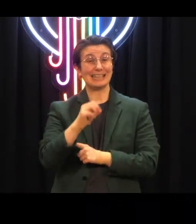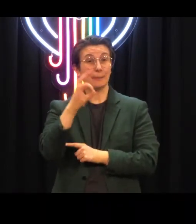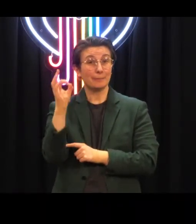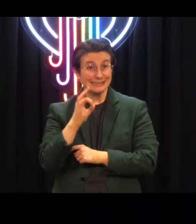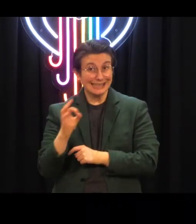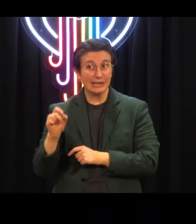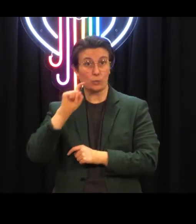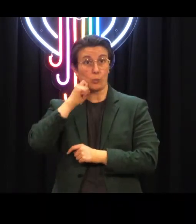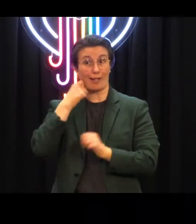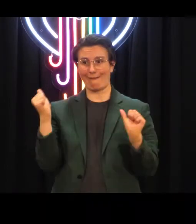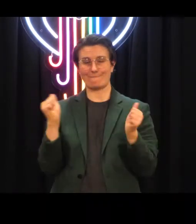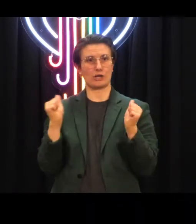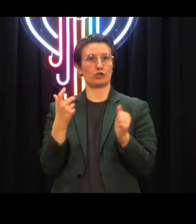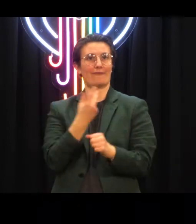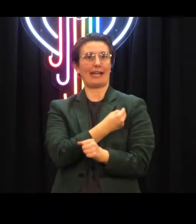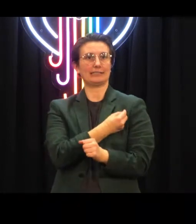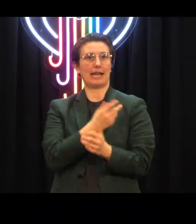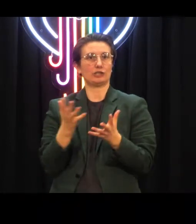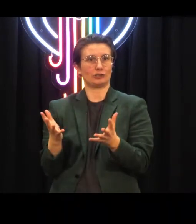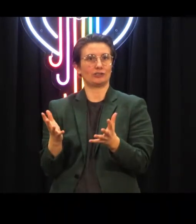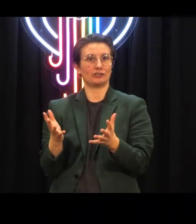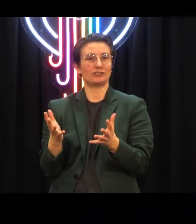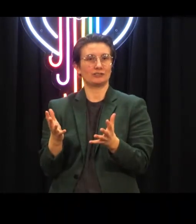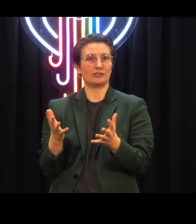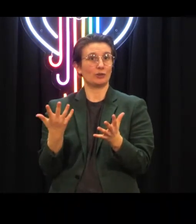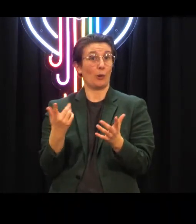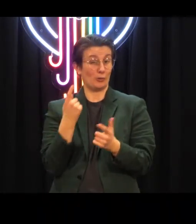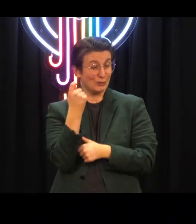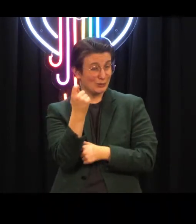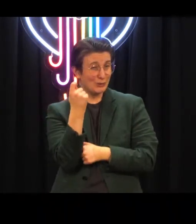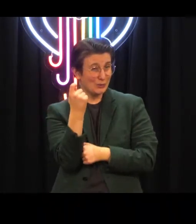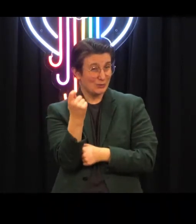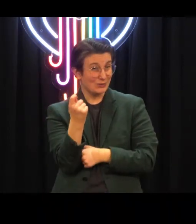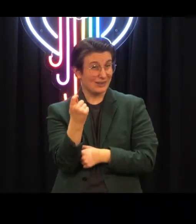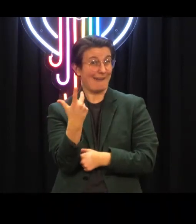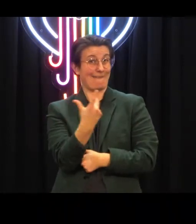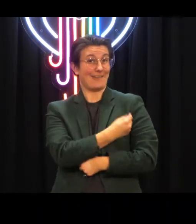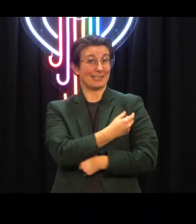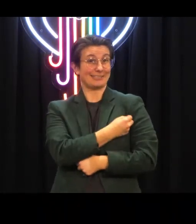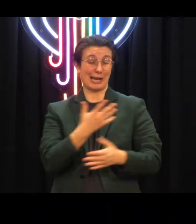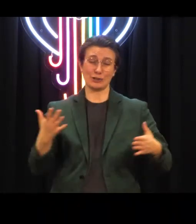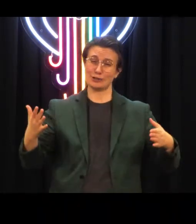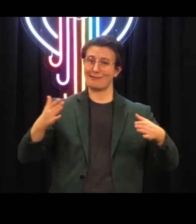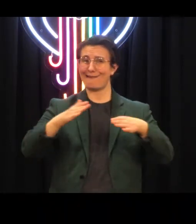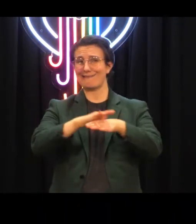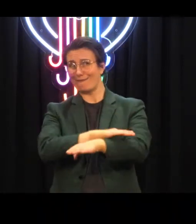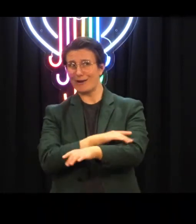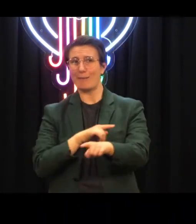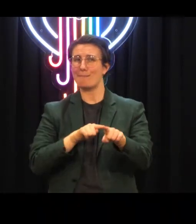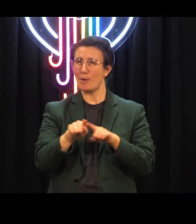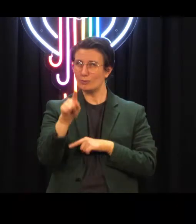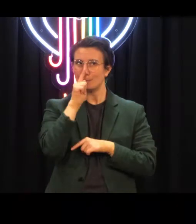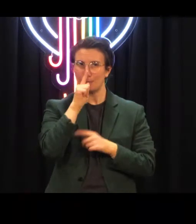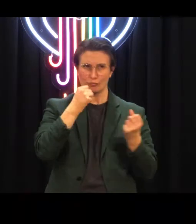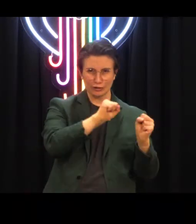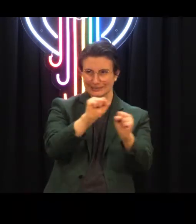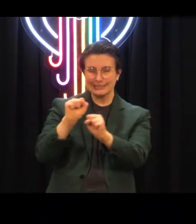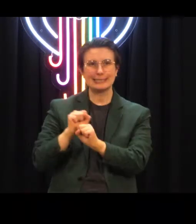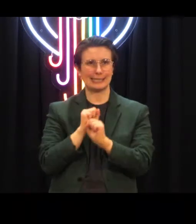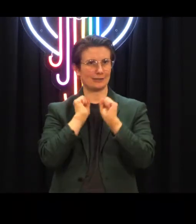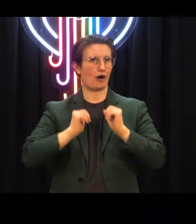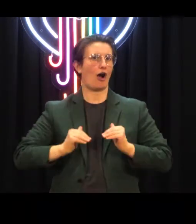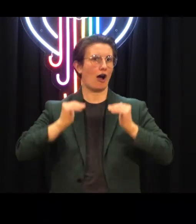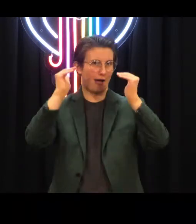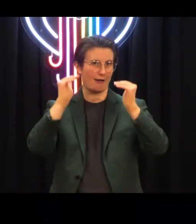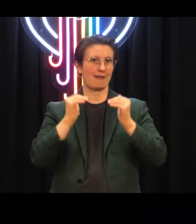get up to the levels where we have far more options, so we just need to keep going with the vaccination rate as it is. That high number